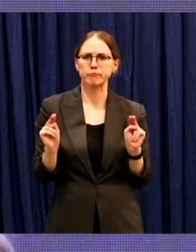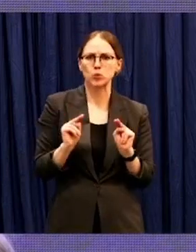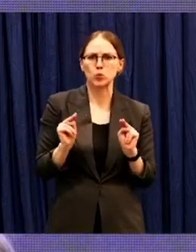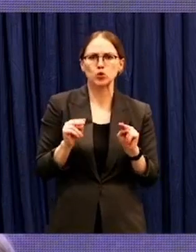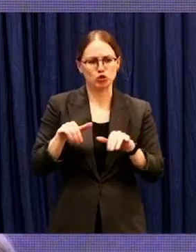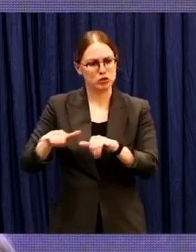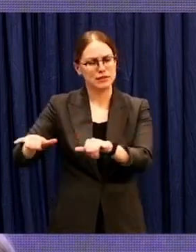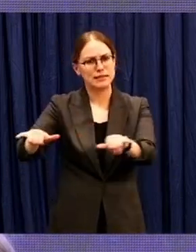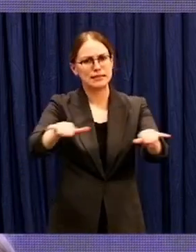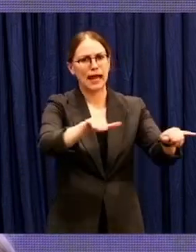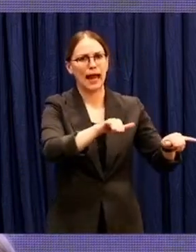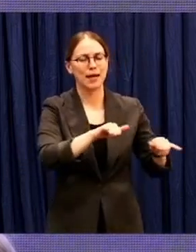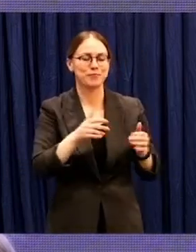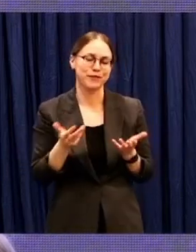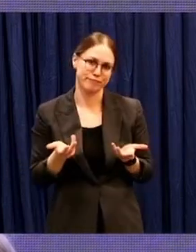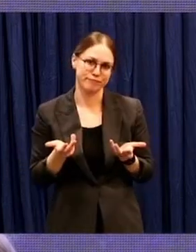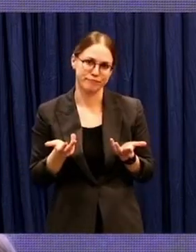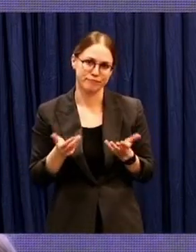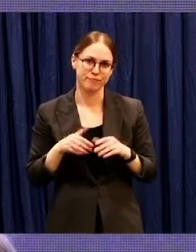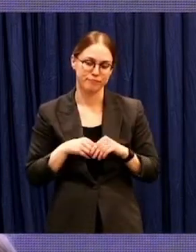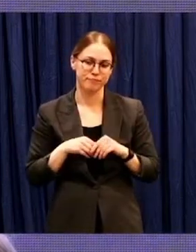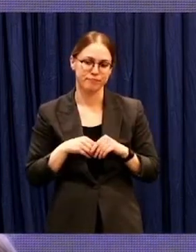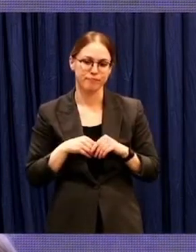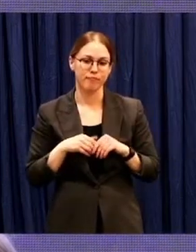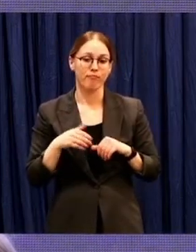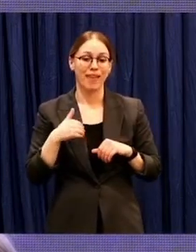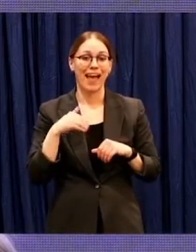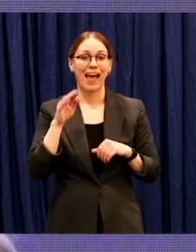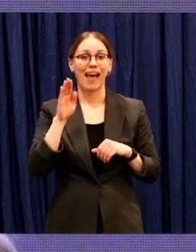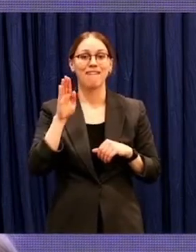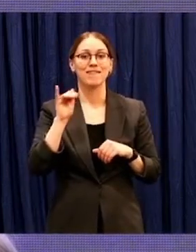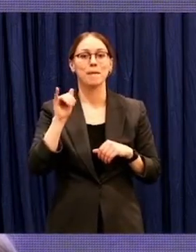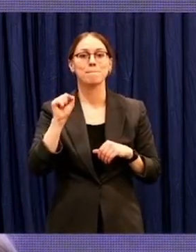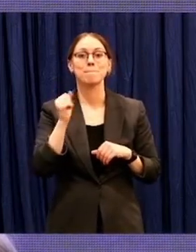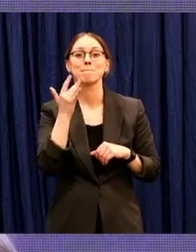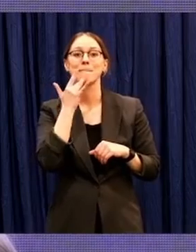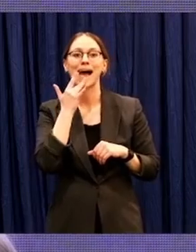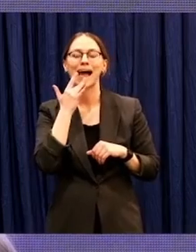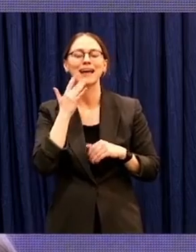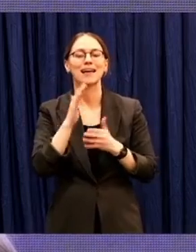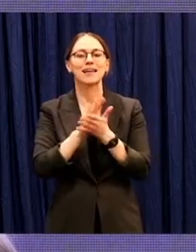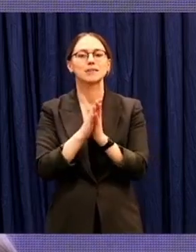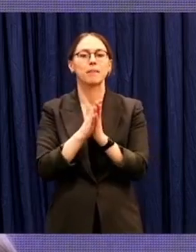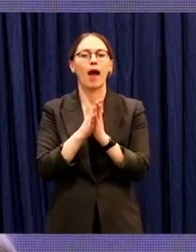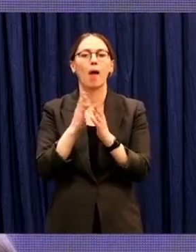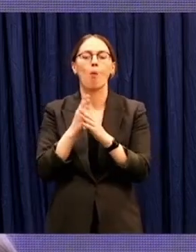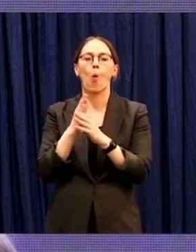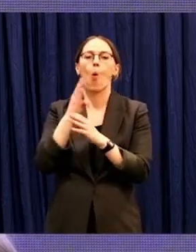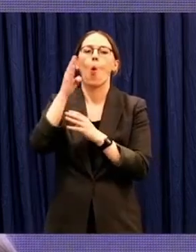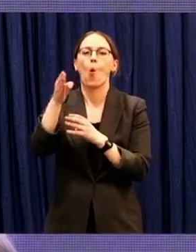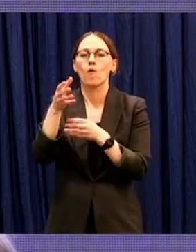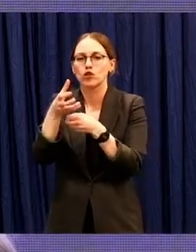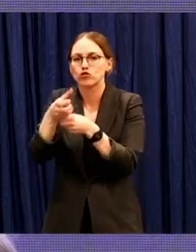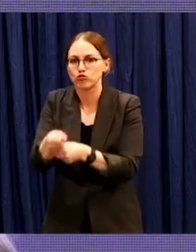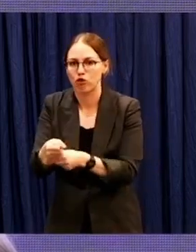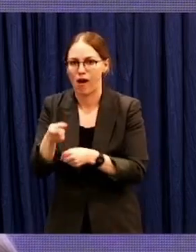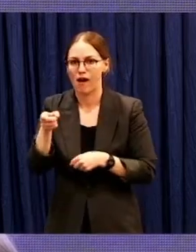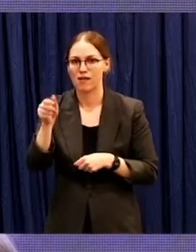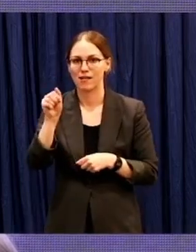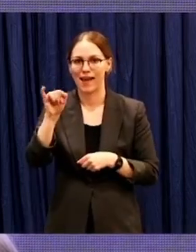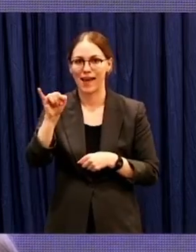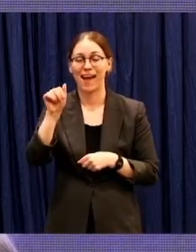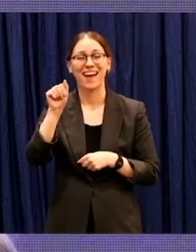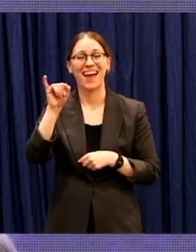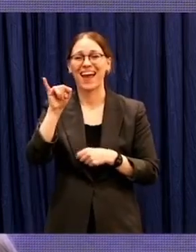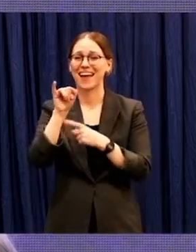everybody. And it's a bias that causes us to overtrust AI. In fact, AI is not a fair decision